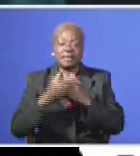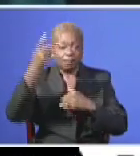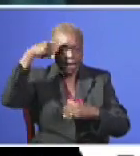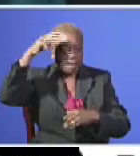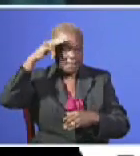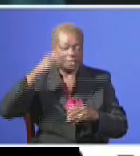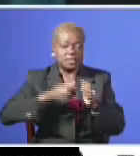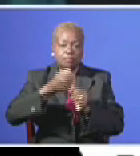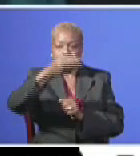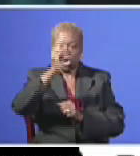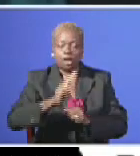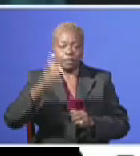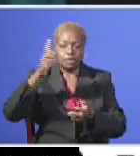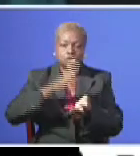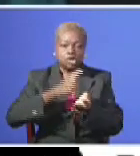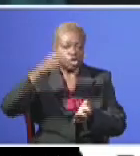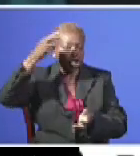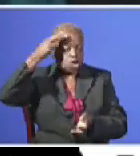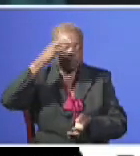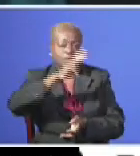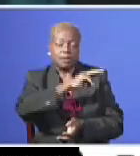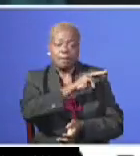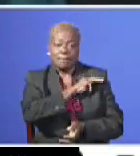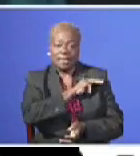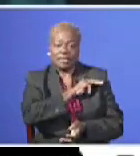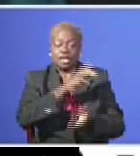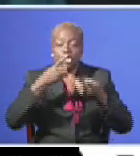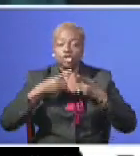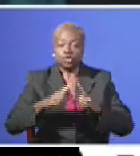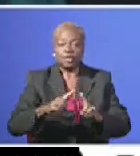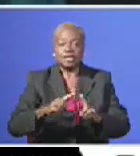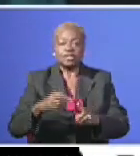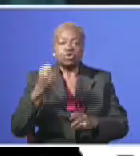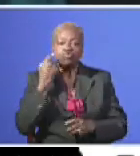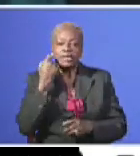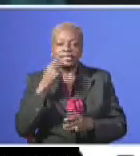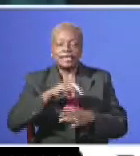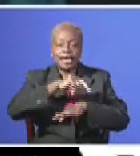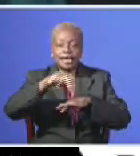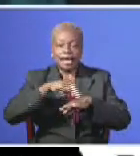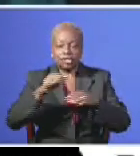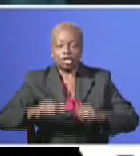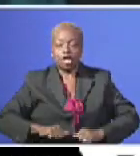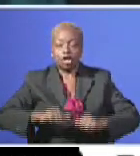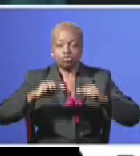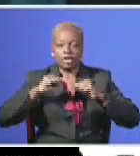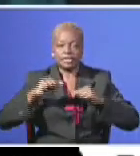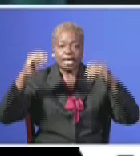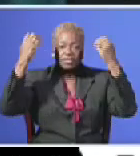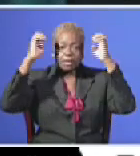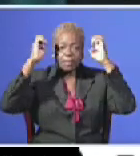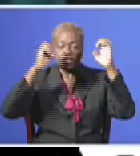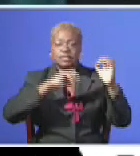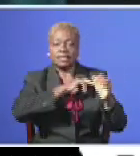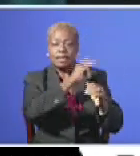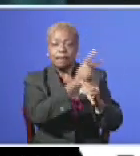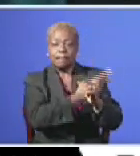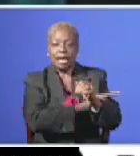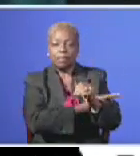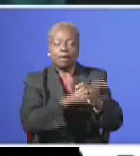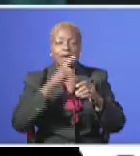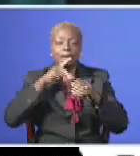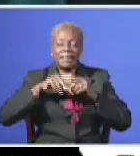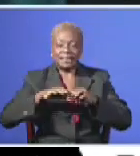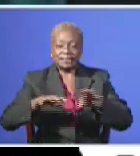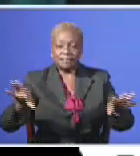the Most Honorable Dr. Hubert Minnis, during his recent national address and in the Emergency Powers COVID-19 pandemic number 3